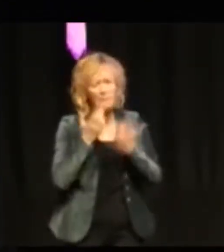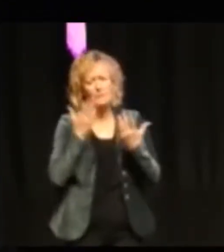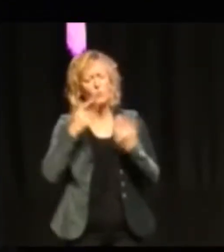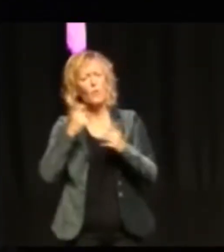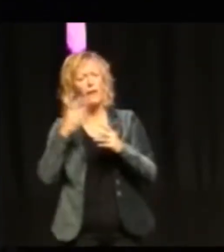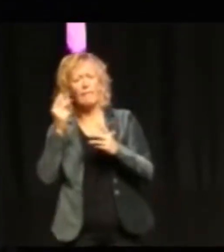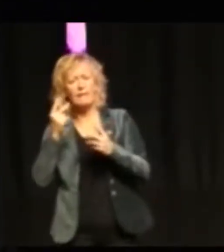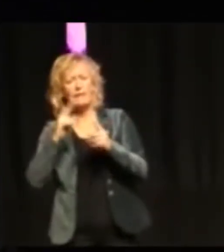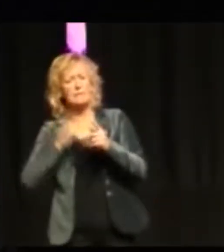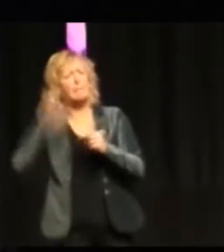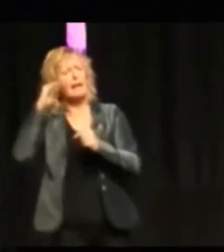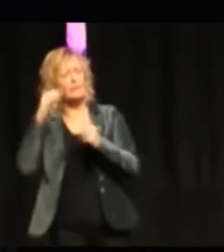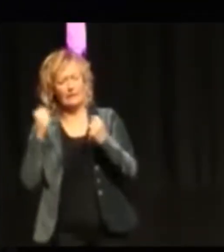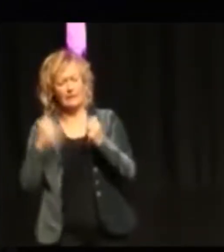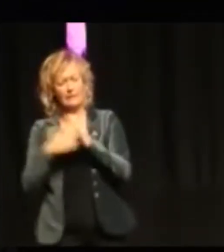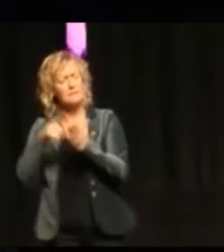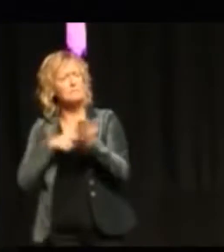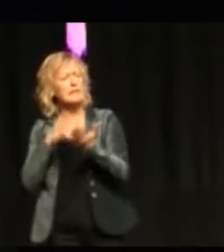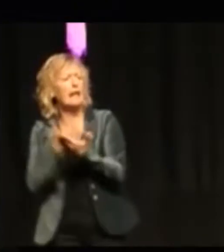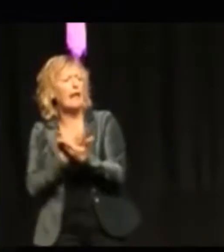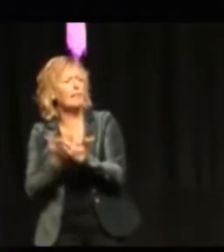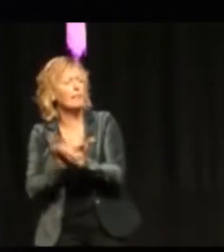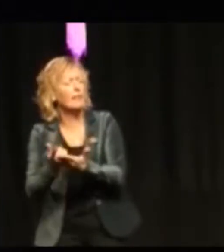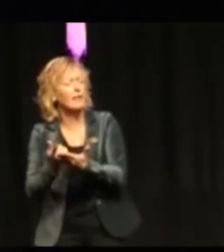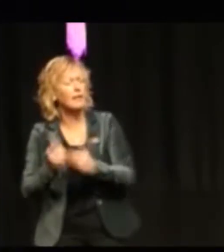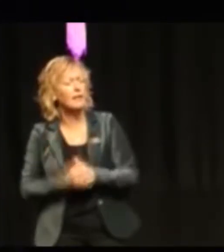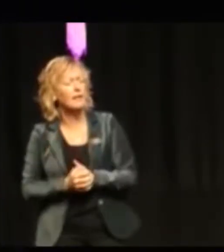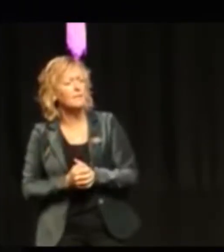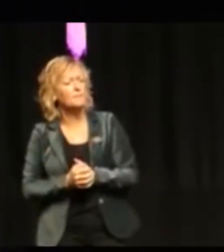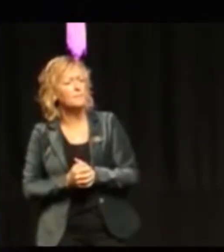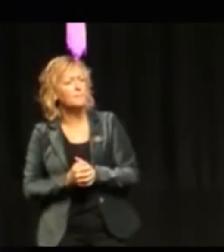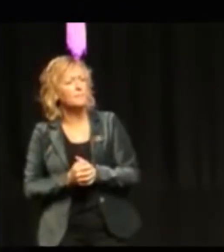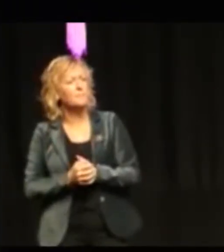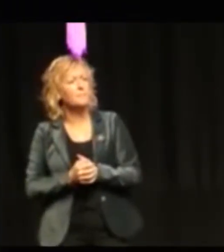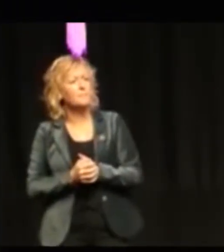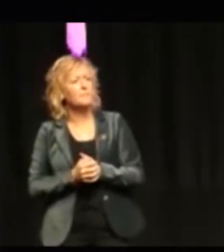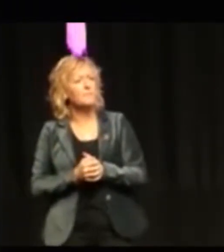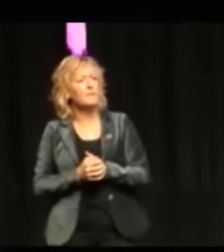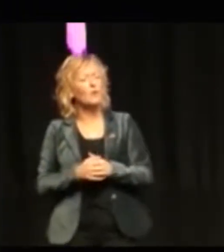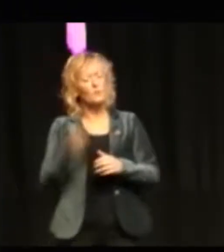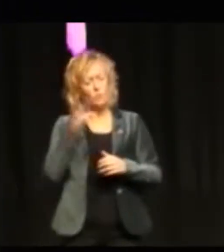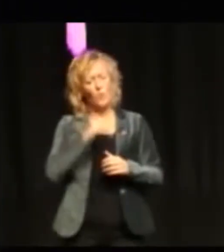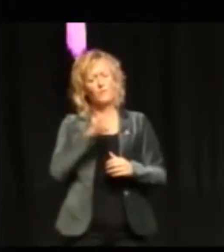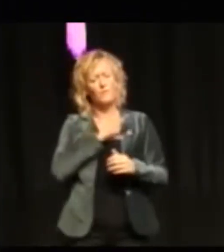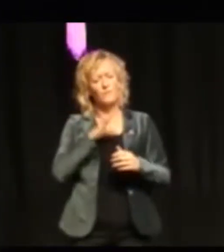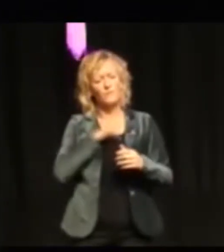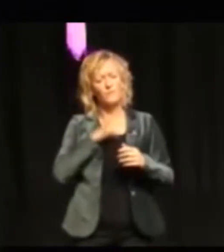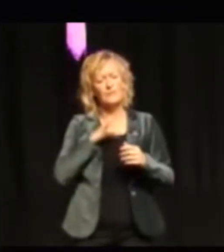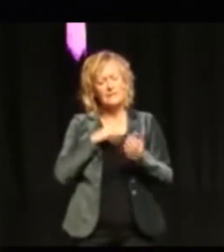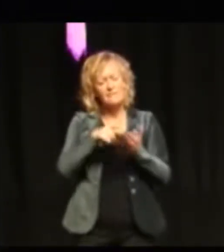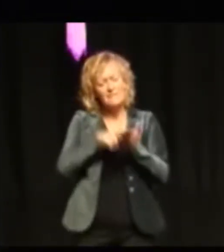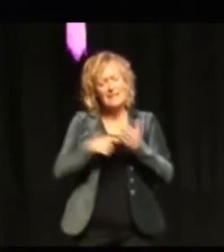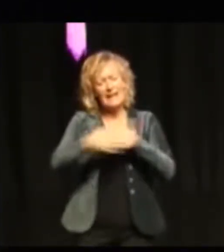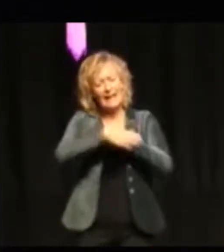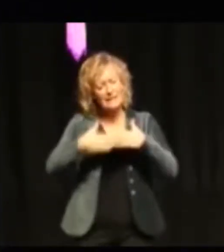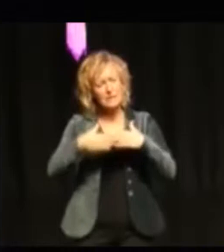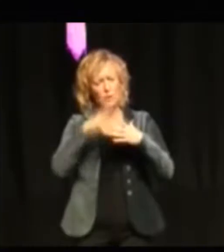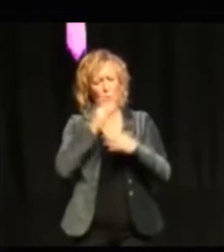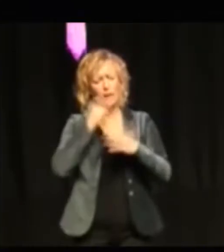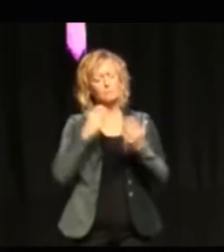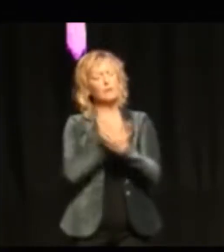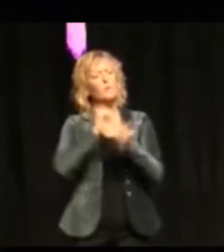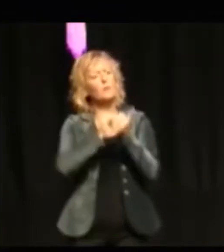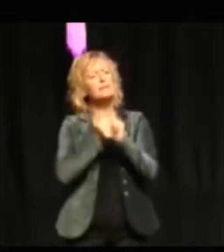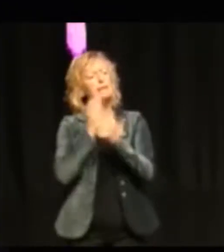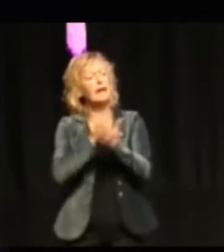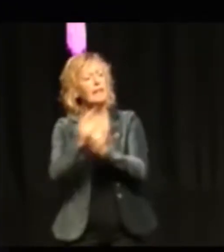can add that actually sort of set boundaries the way civil and political rights do.